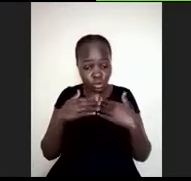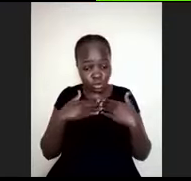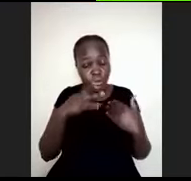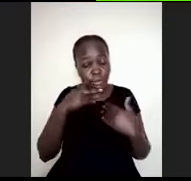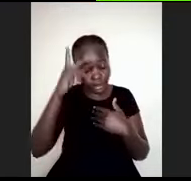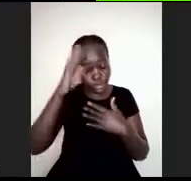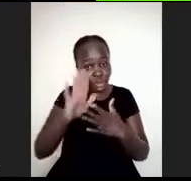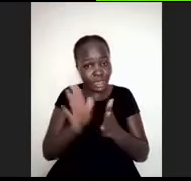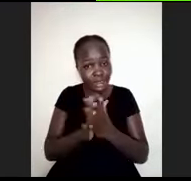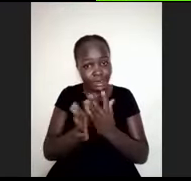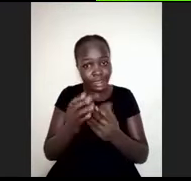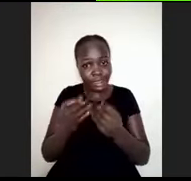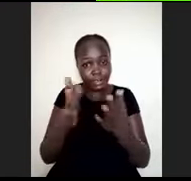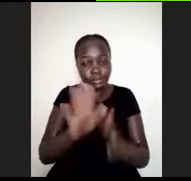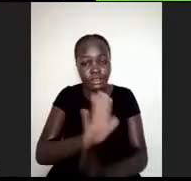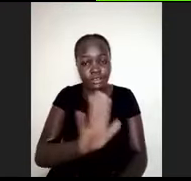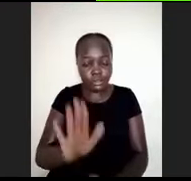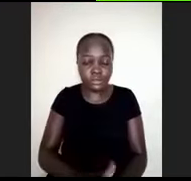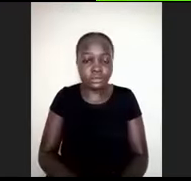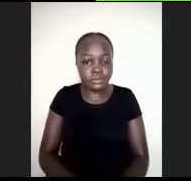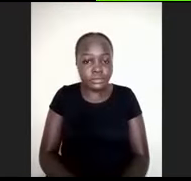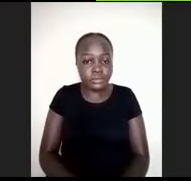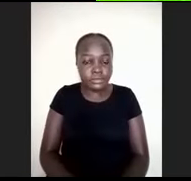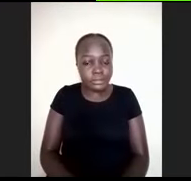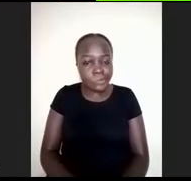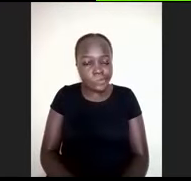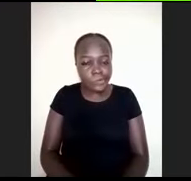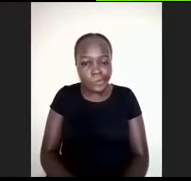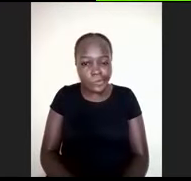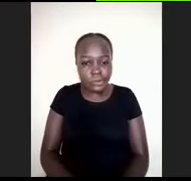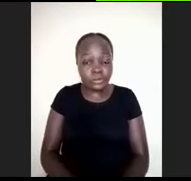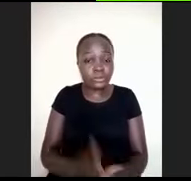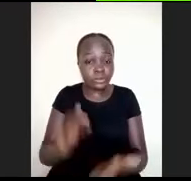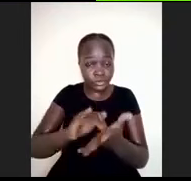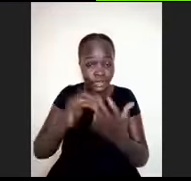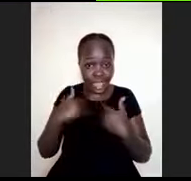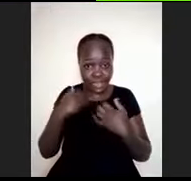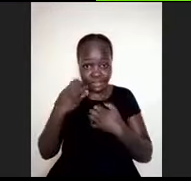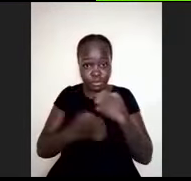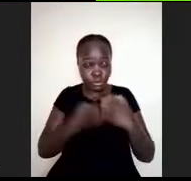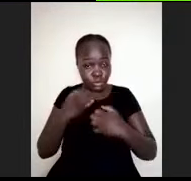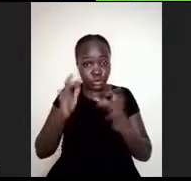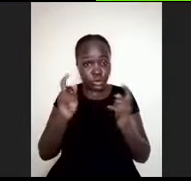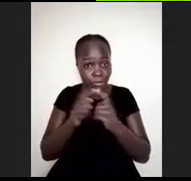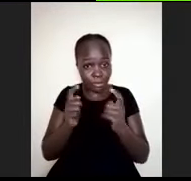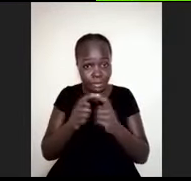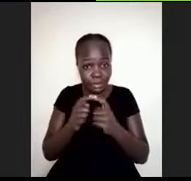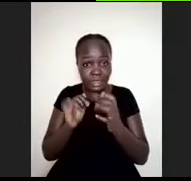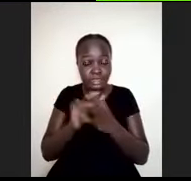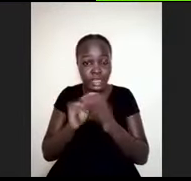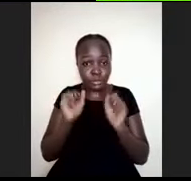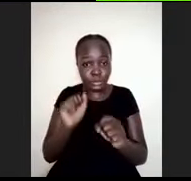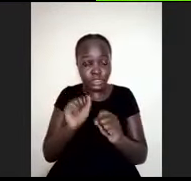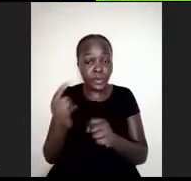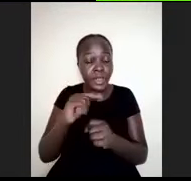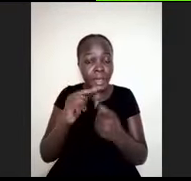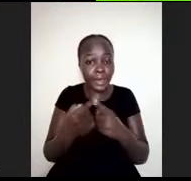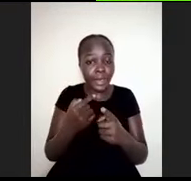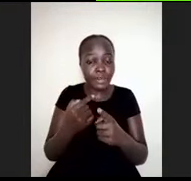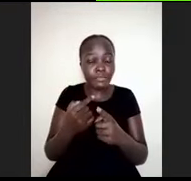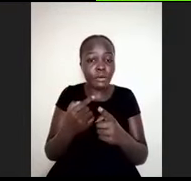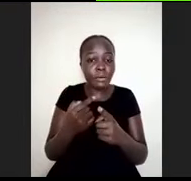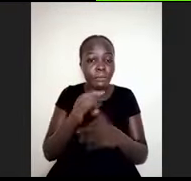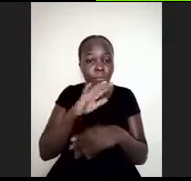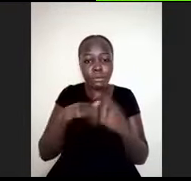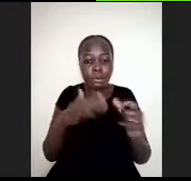caregivers. Then again, there's emotional pain that can come out of this whole drama of